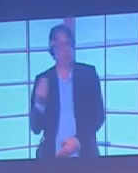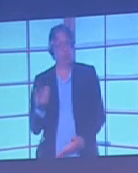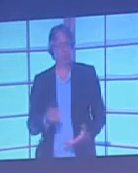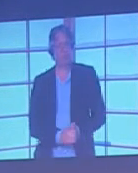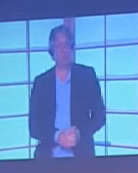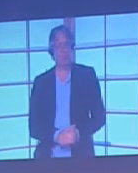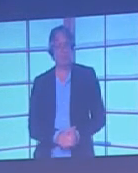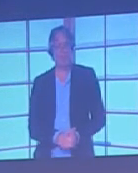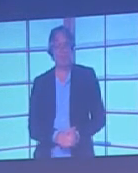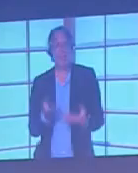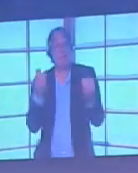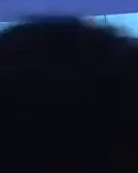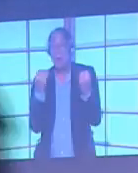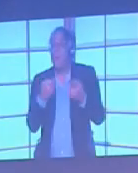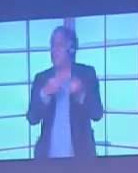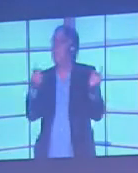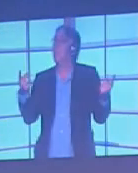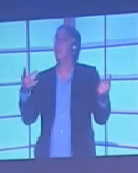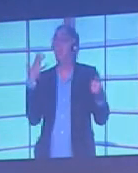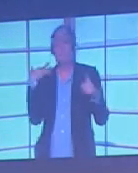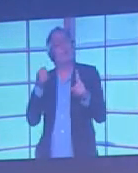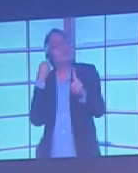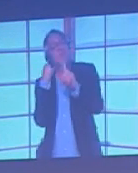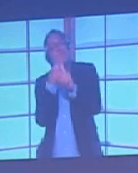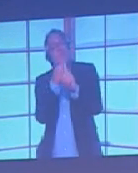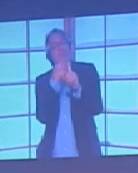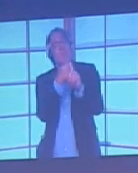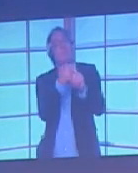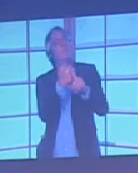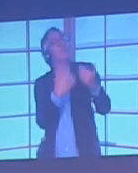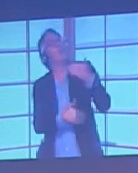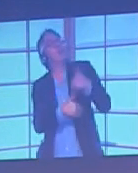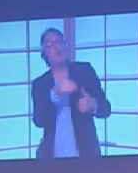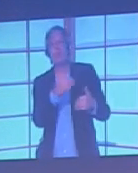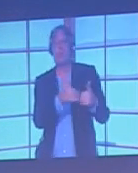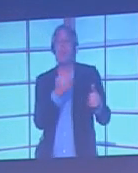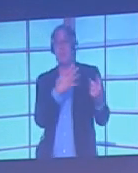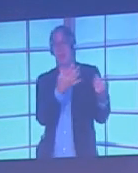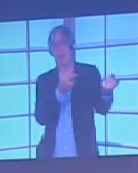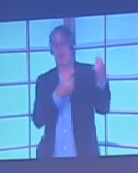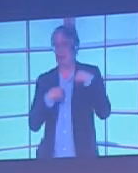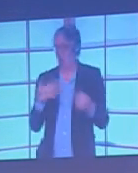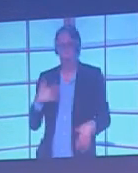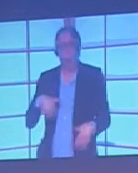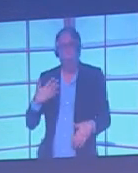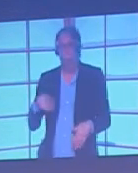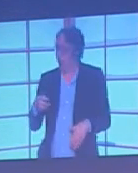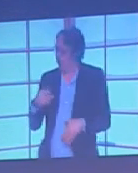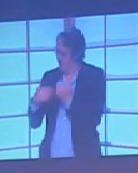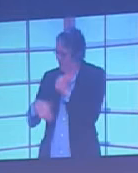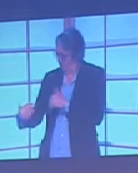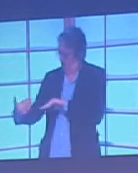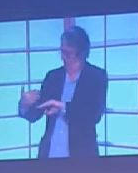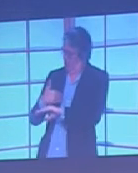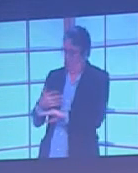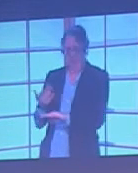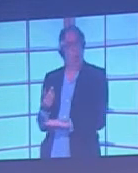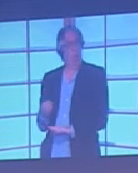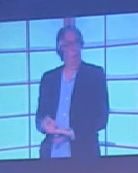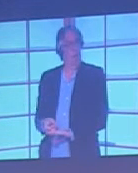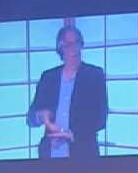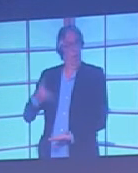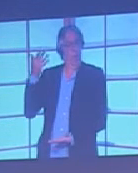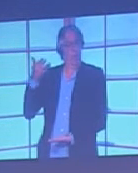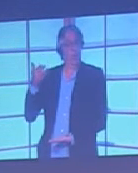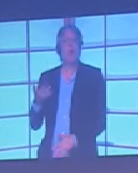of you that champion the cause around Europe and beyond, we're told this is going to cost a lot of money. We can't hide from the fact